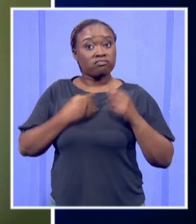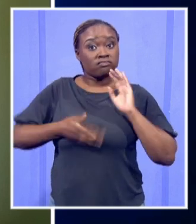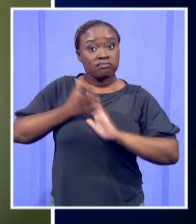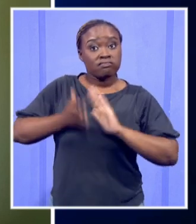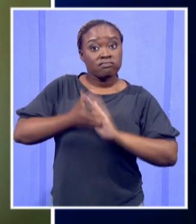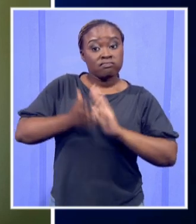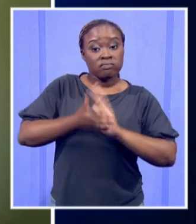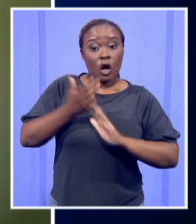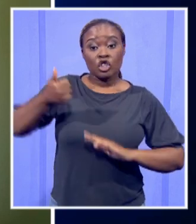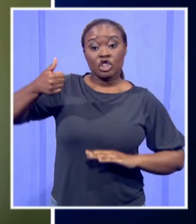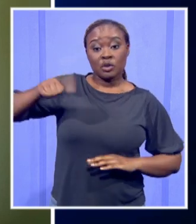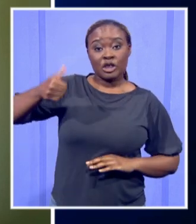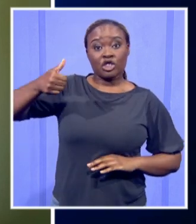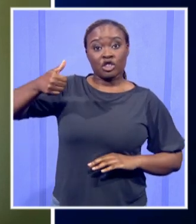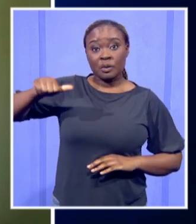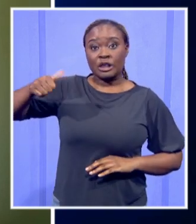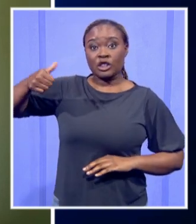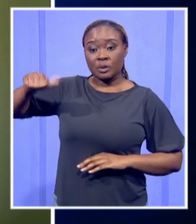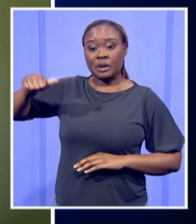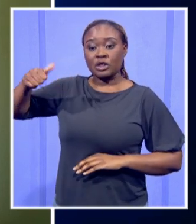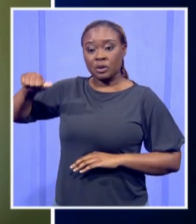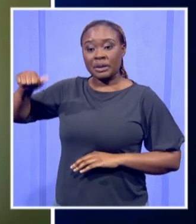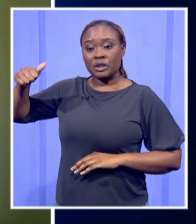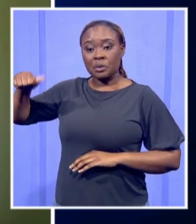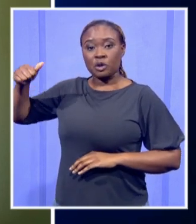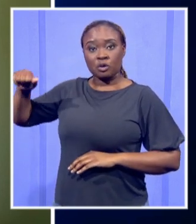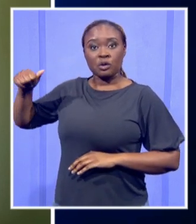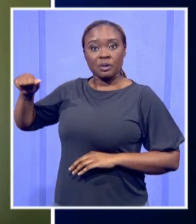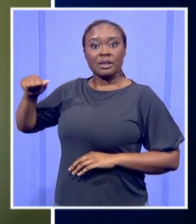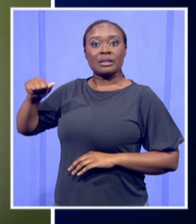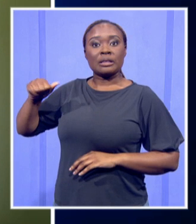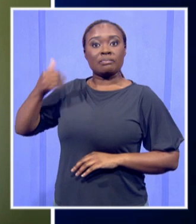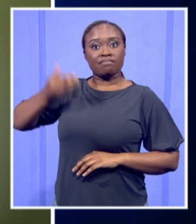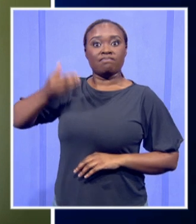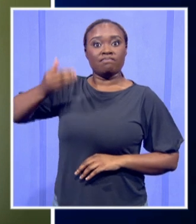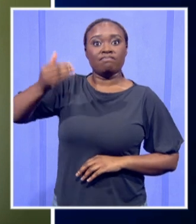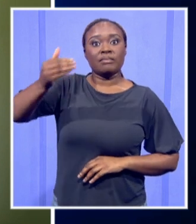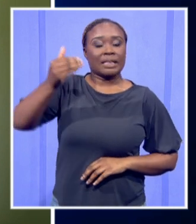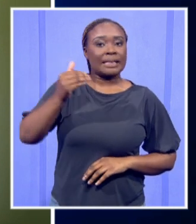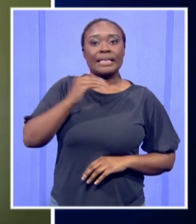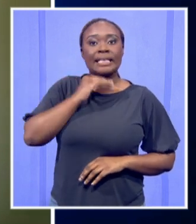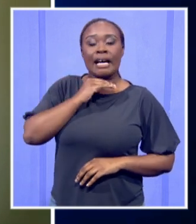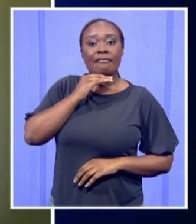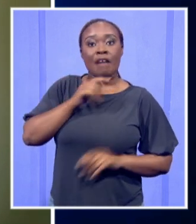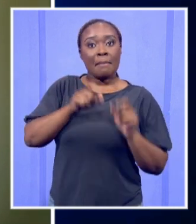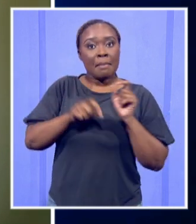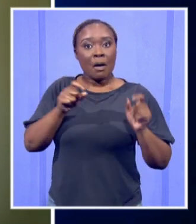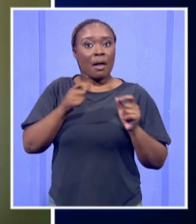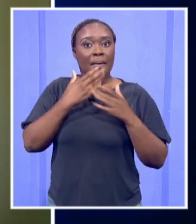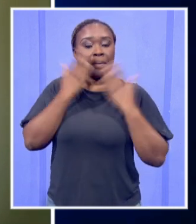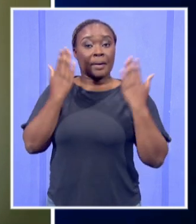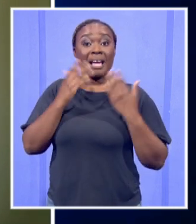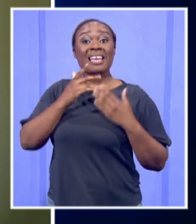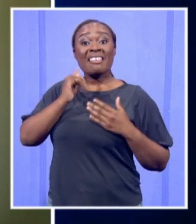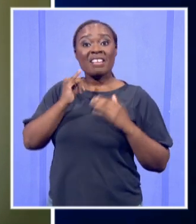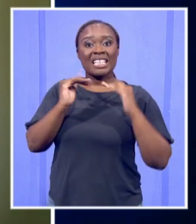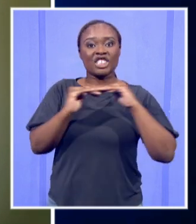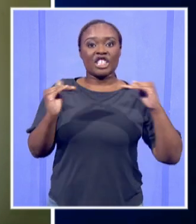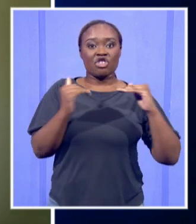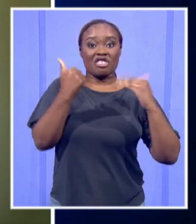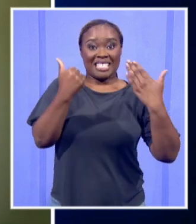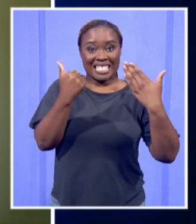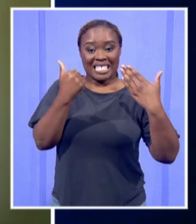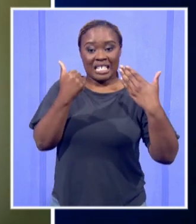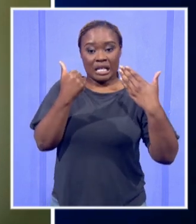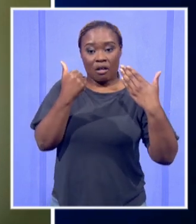the switching of substations at the kind of repeated frequency that they need to do it. When you reach stage 6 load